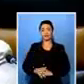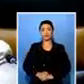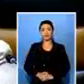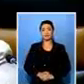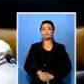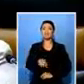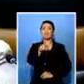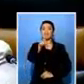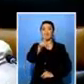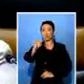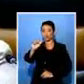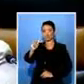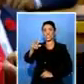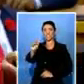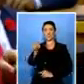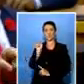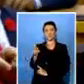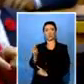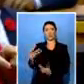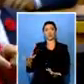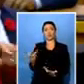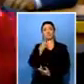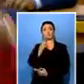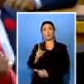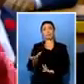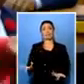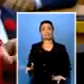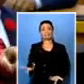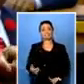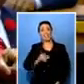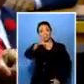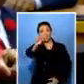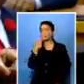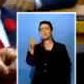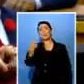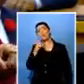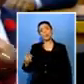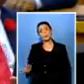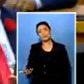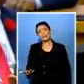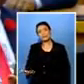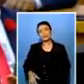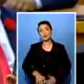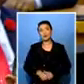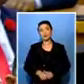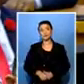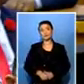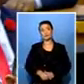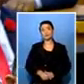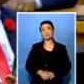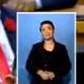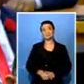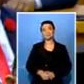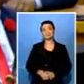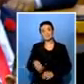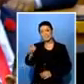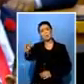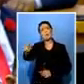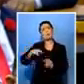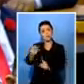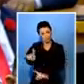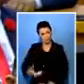was Jackson's point? What was Jackson's point? What was Jackson's point? Can I rule? No, but let me speak. What was